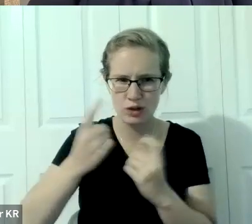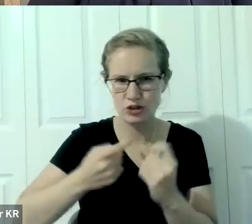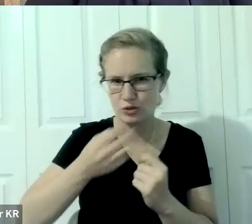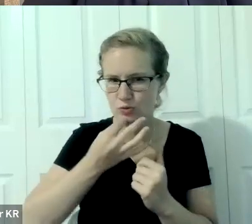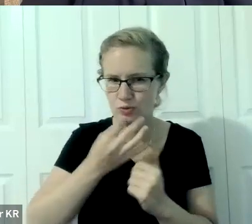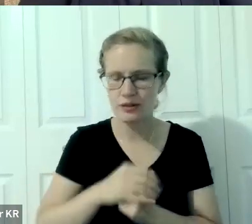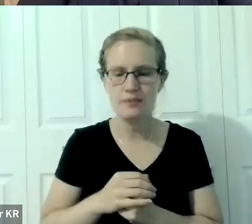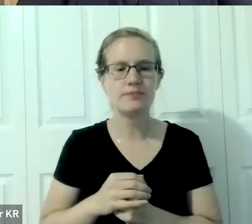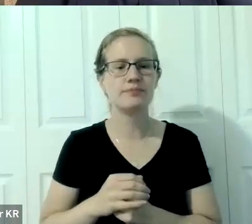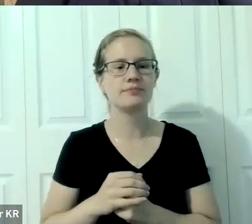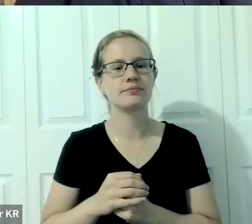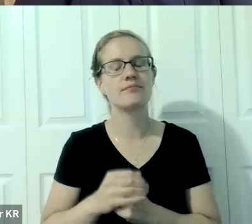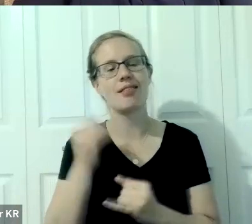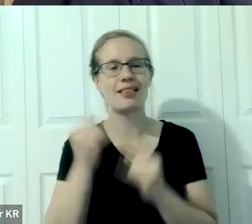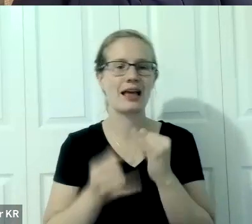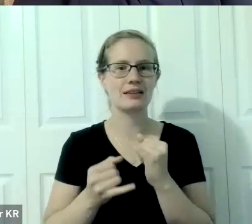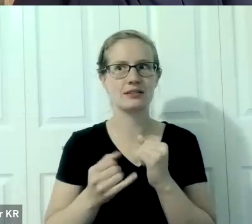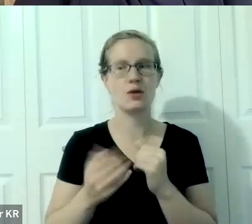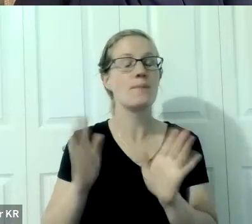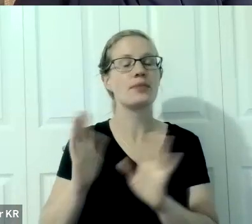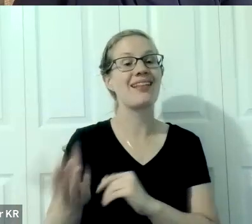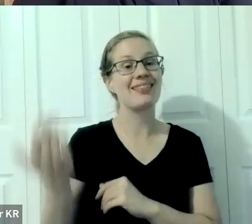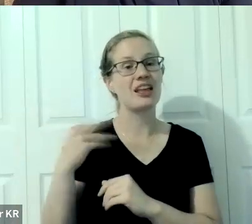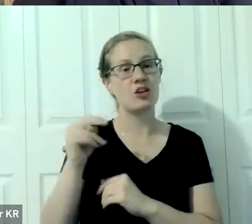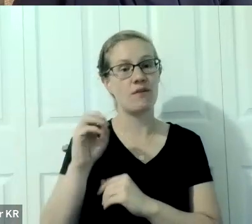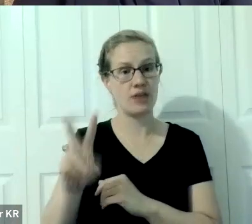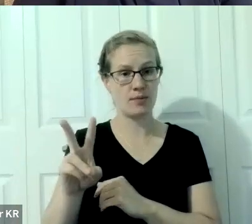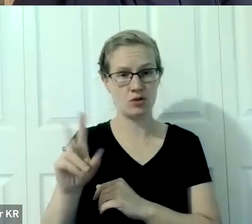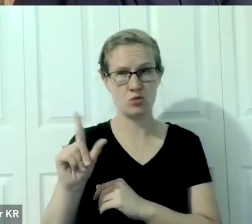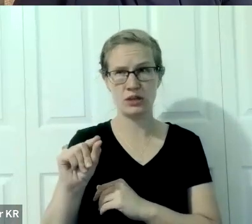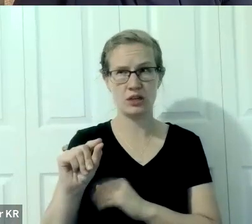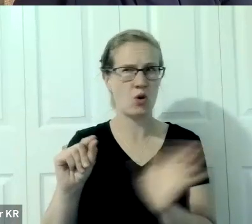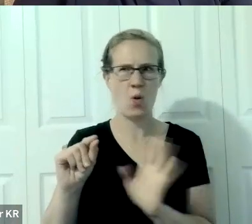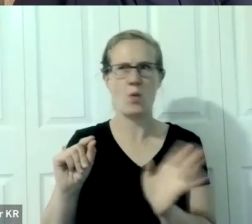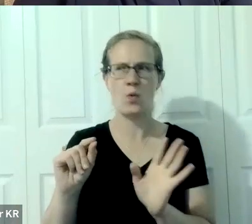But last November of